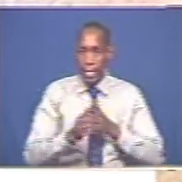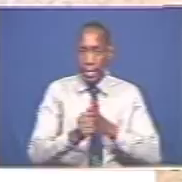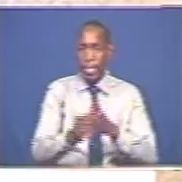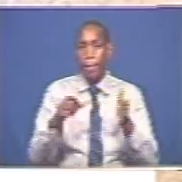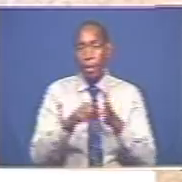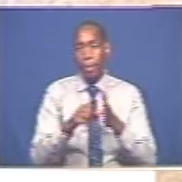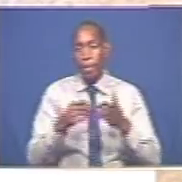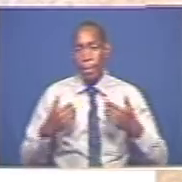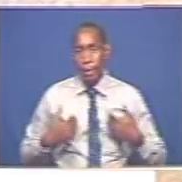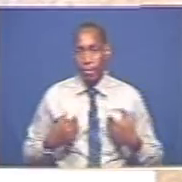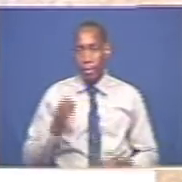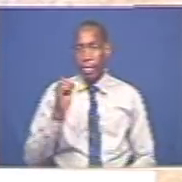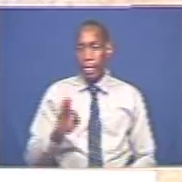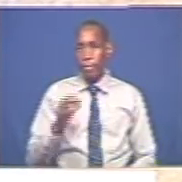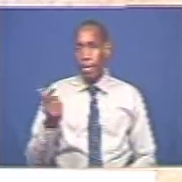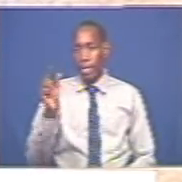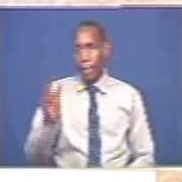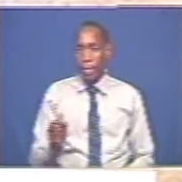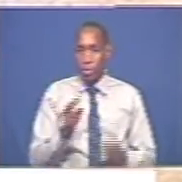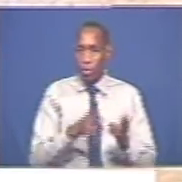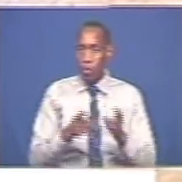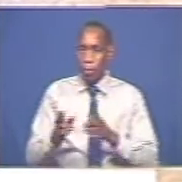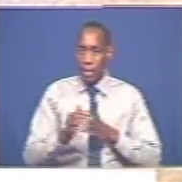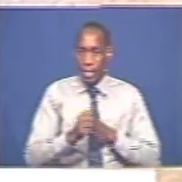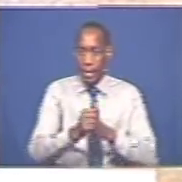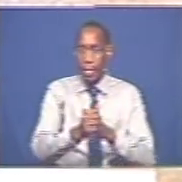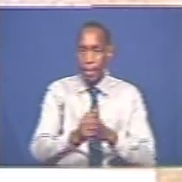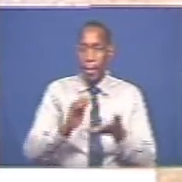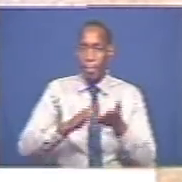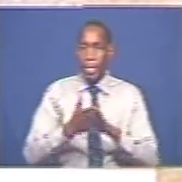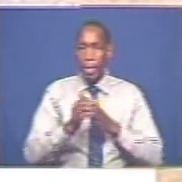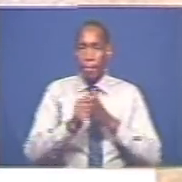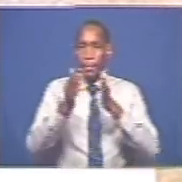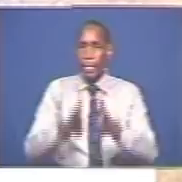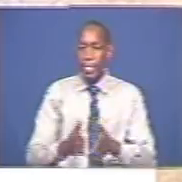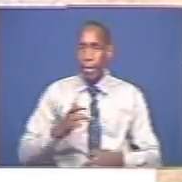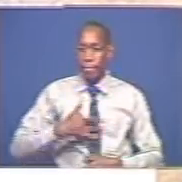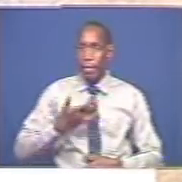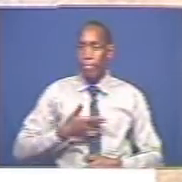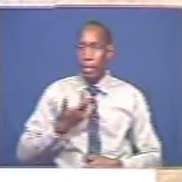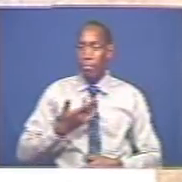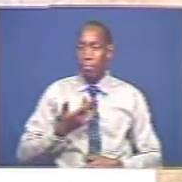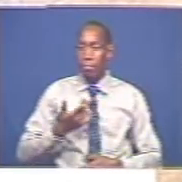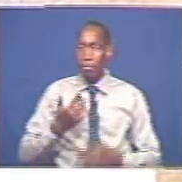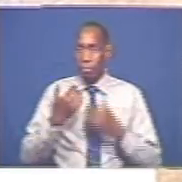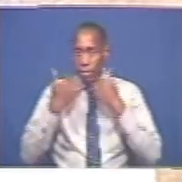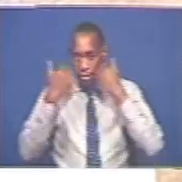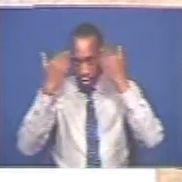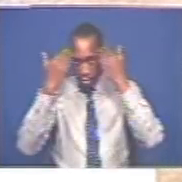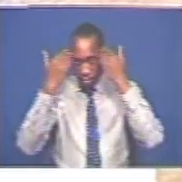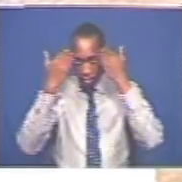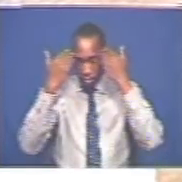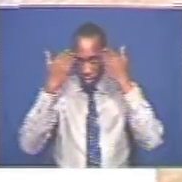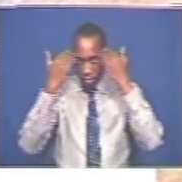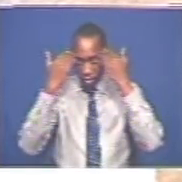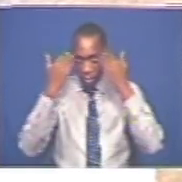that. And if you put somebody who's used to being led, to you make them a leader, they'll end up feeling depressed. So it's actually so much